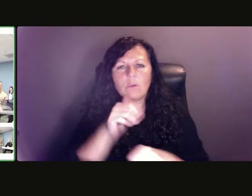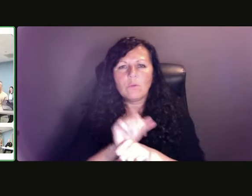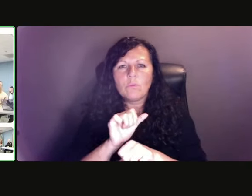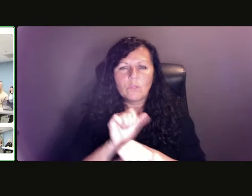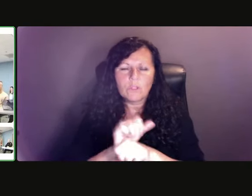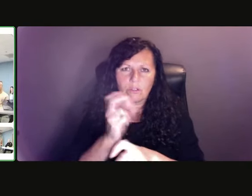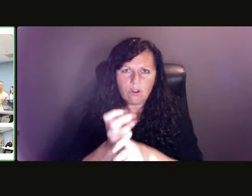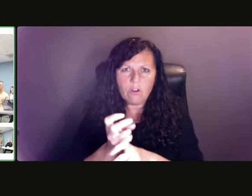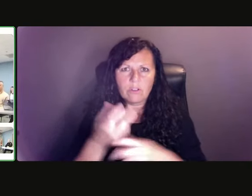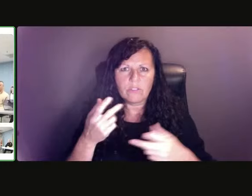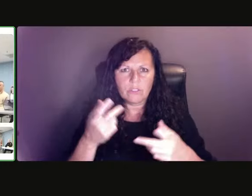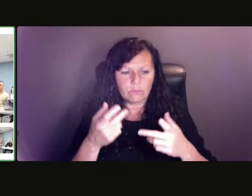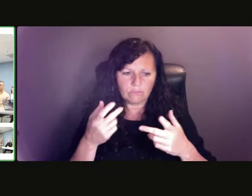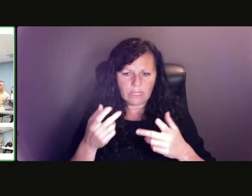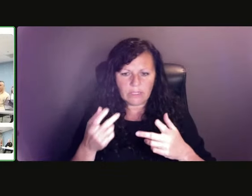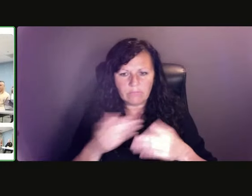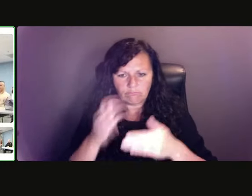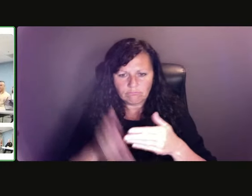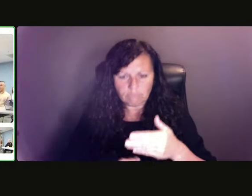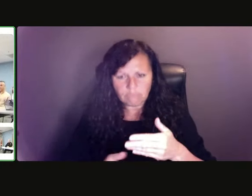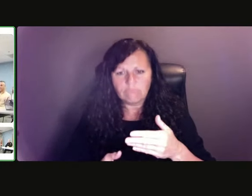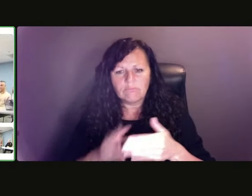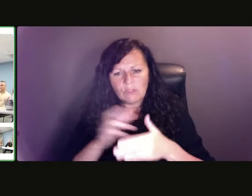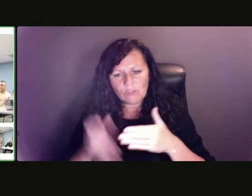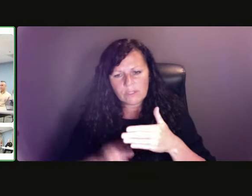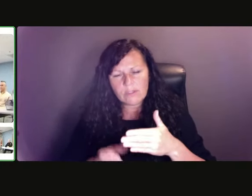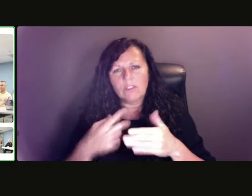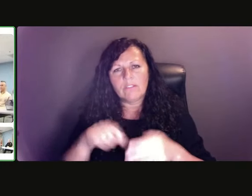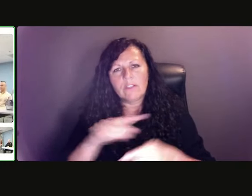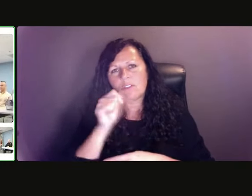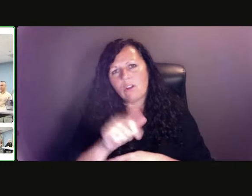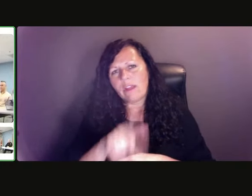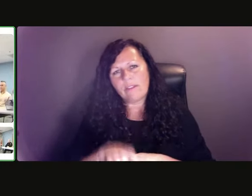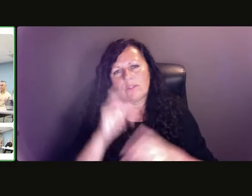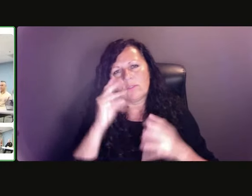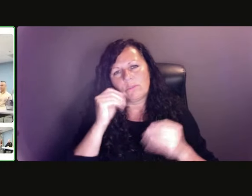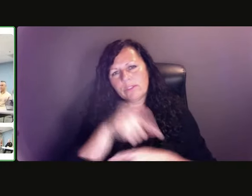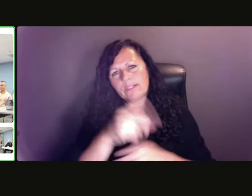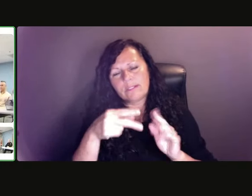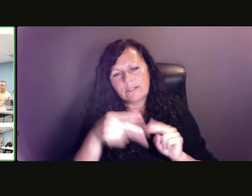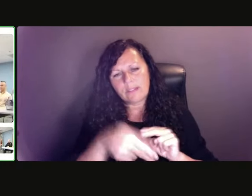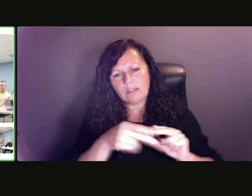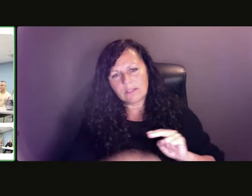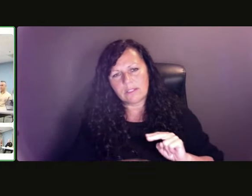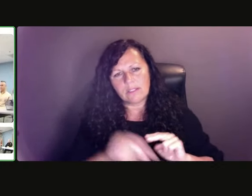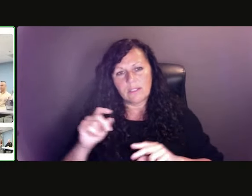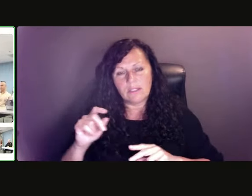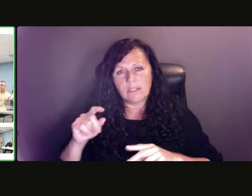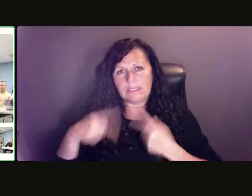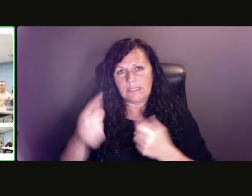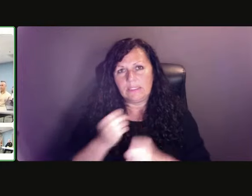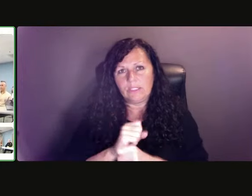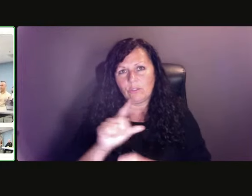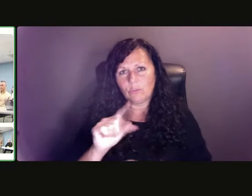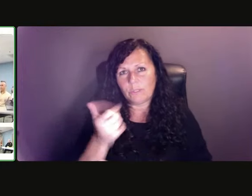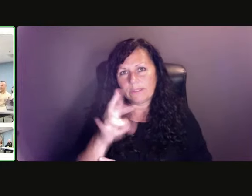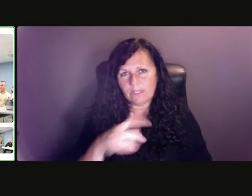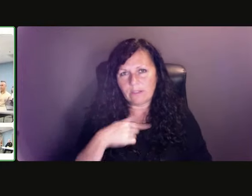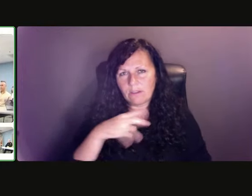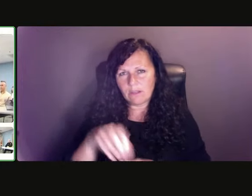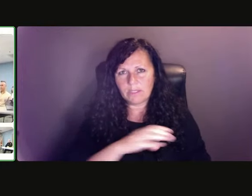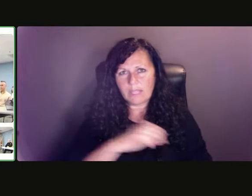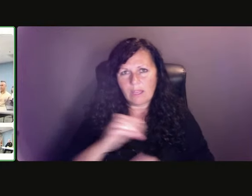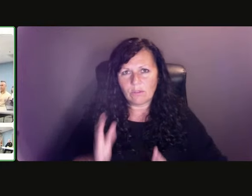these cuts, because we've been working since I've been on council, since 2017, and building up our